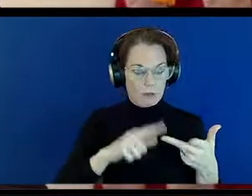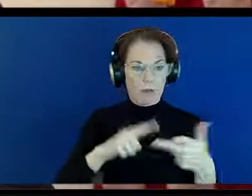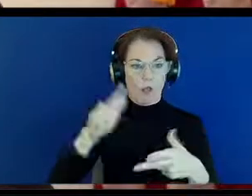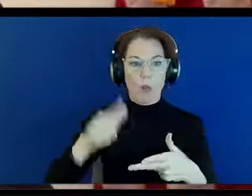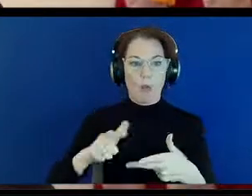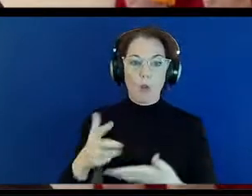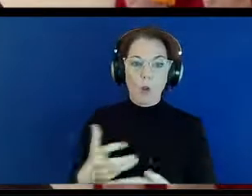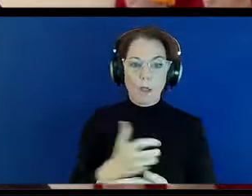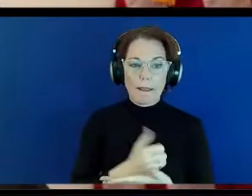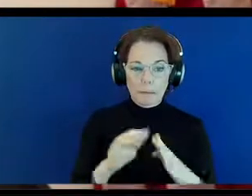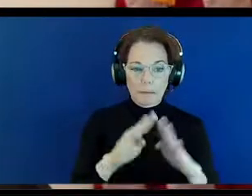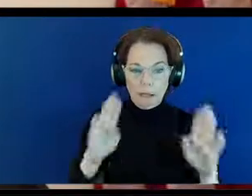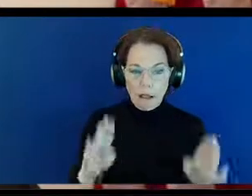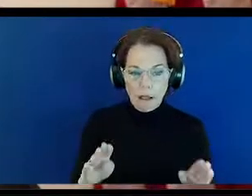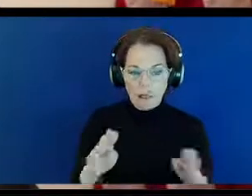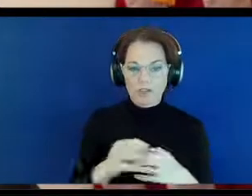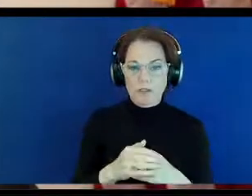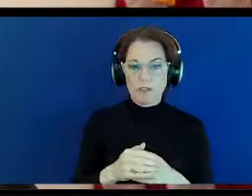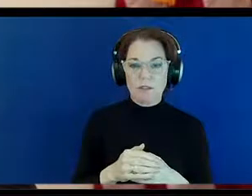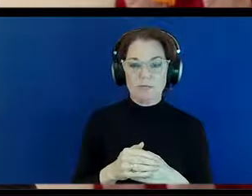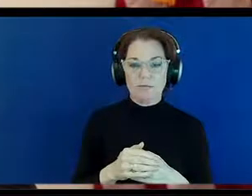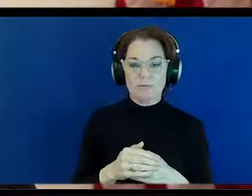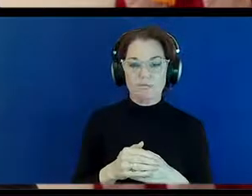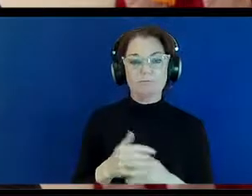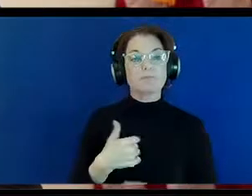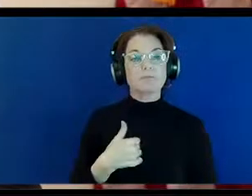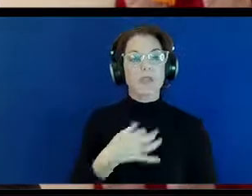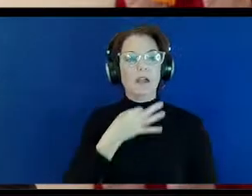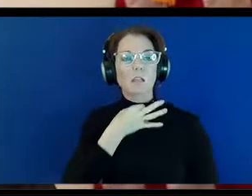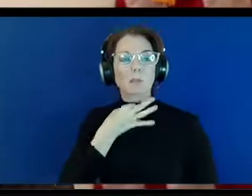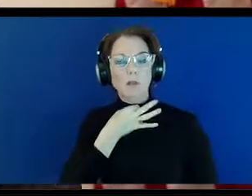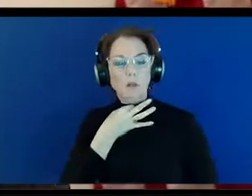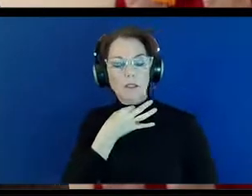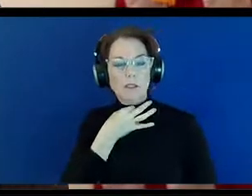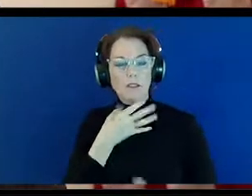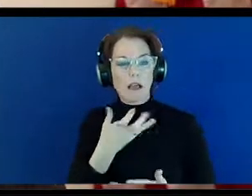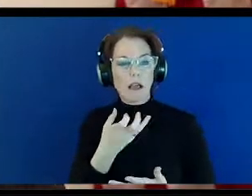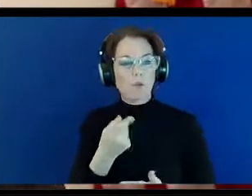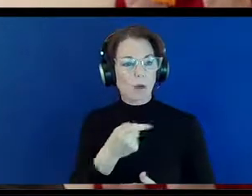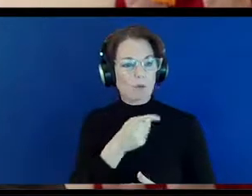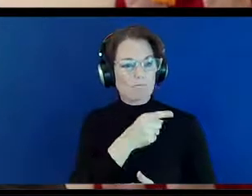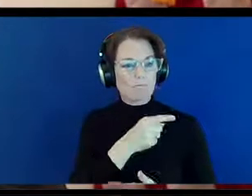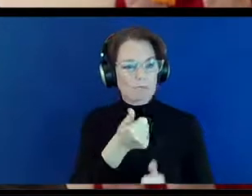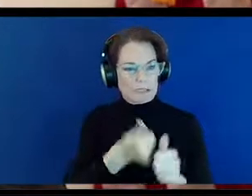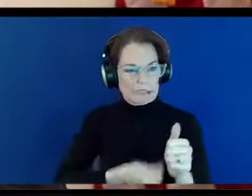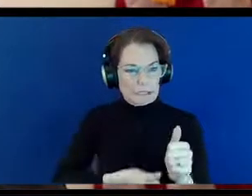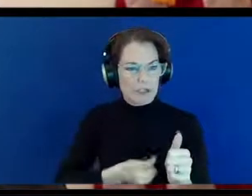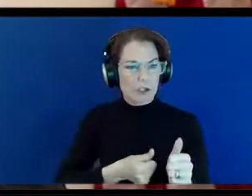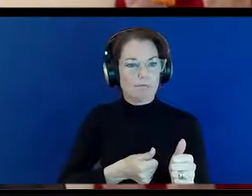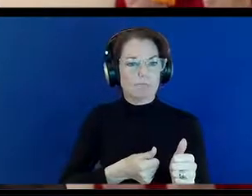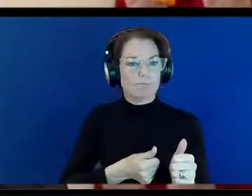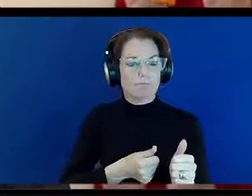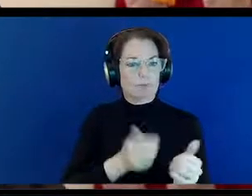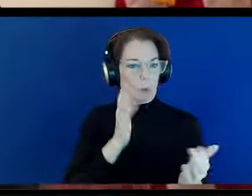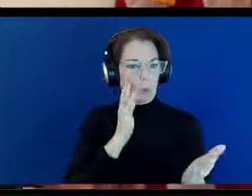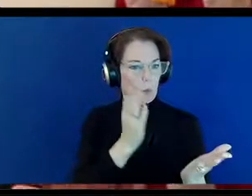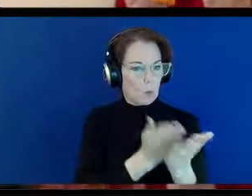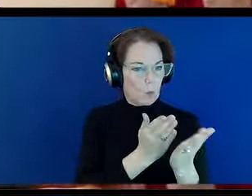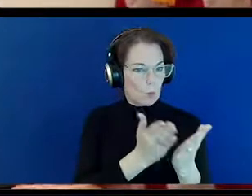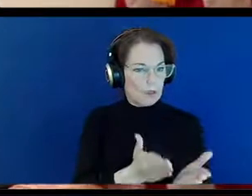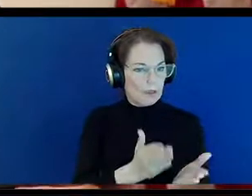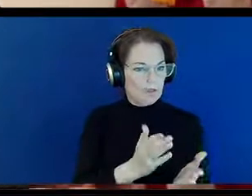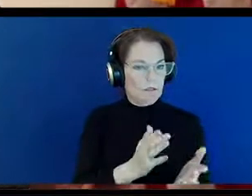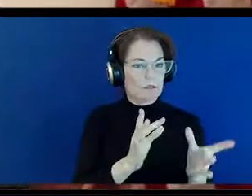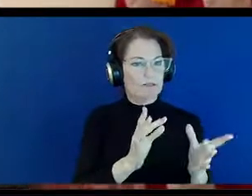housing. I would be interested to hear from each panelist each witness